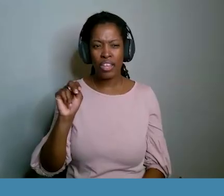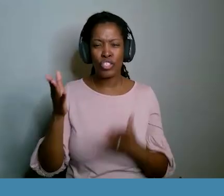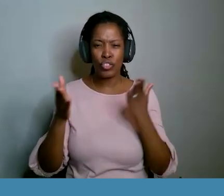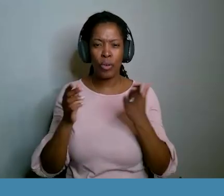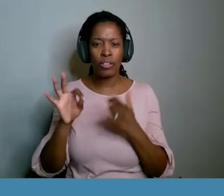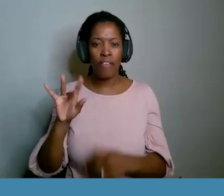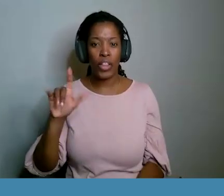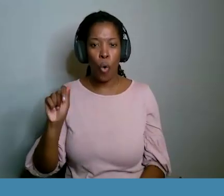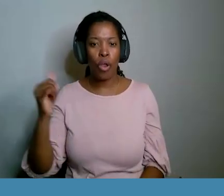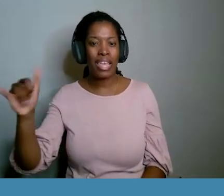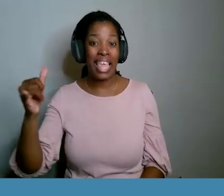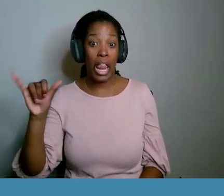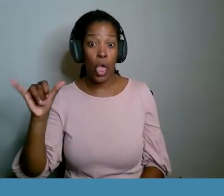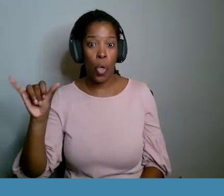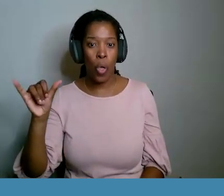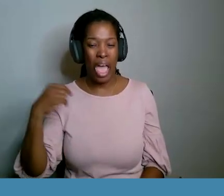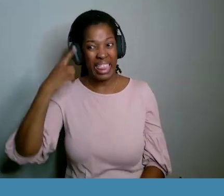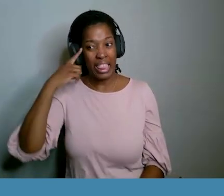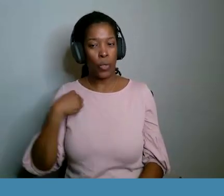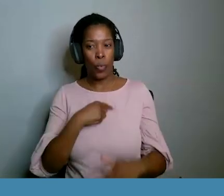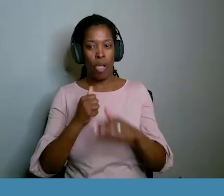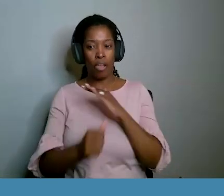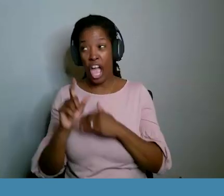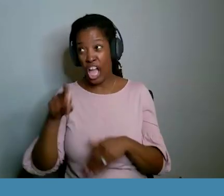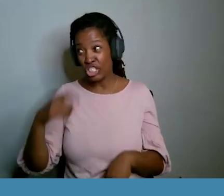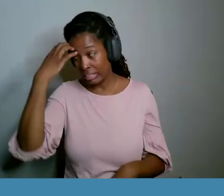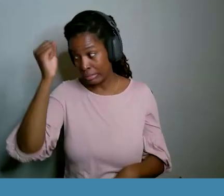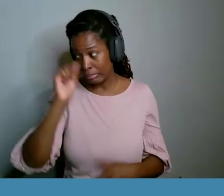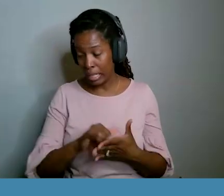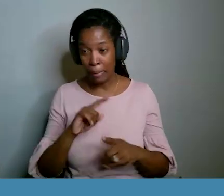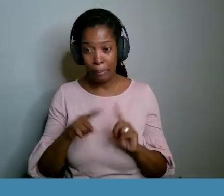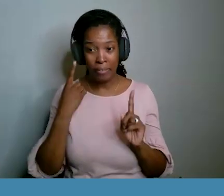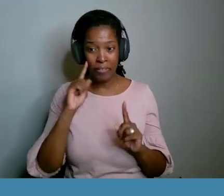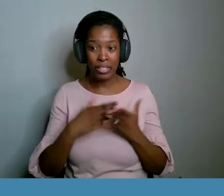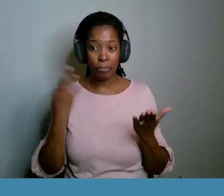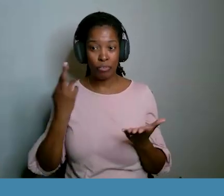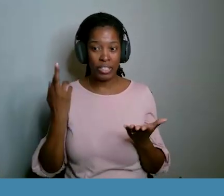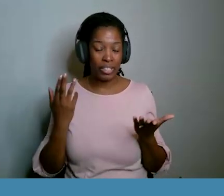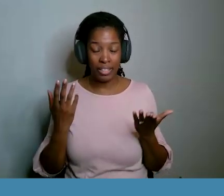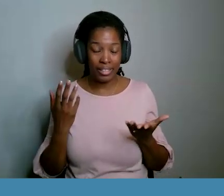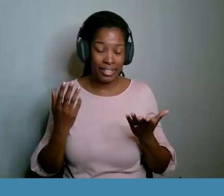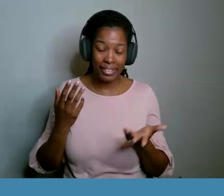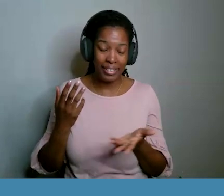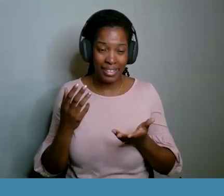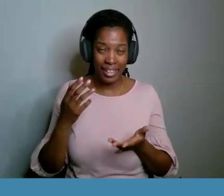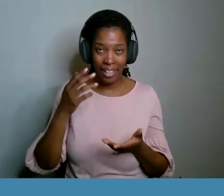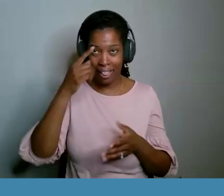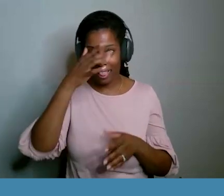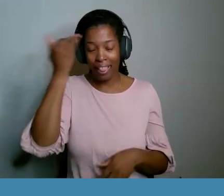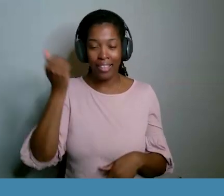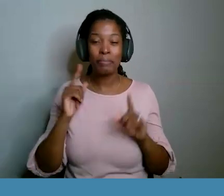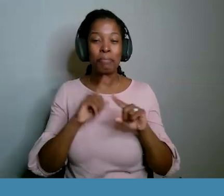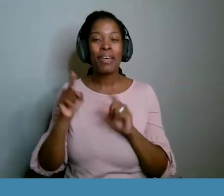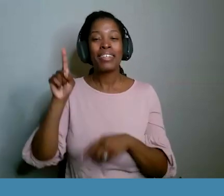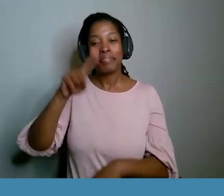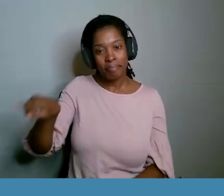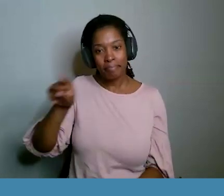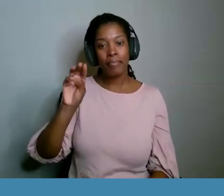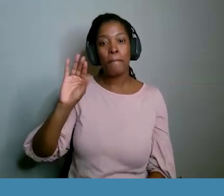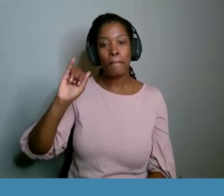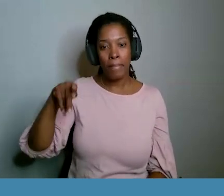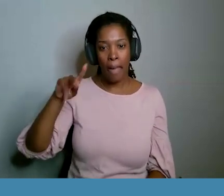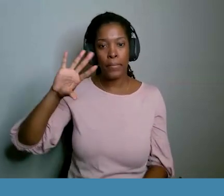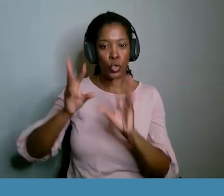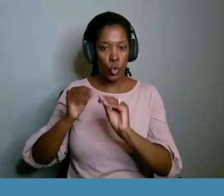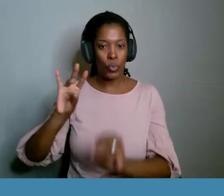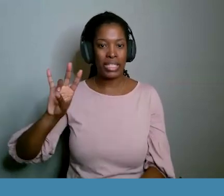is what we're under in Alachua. I should know that better, but for some reason it slips my mind. But so this is a map of the managing entities. We have 7 total in